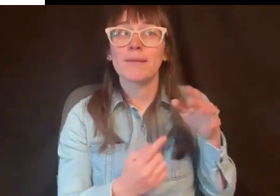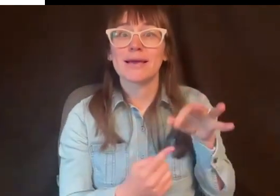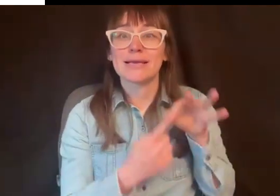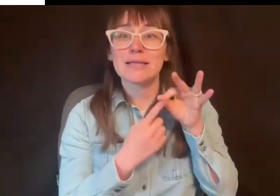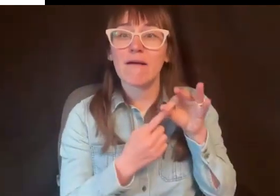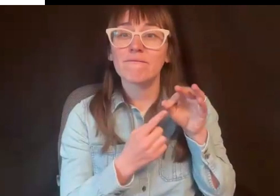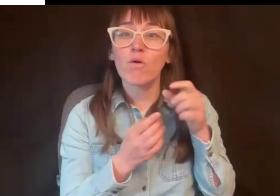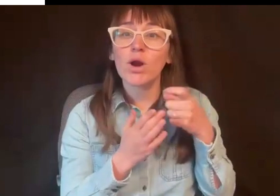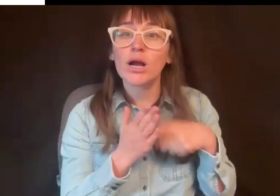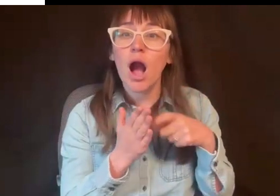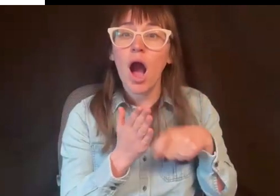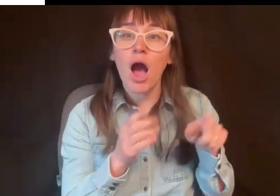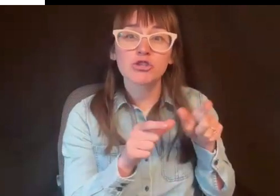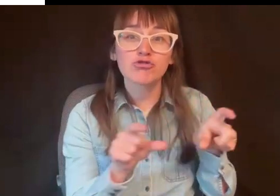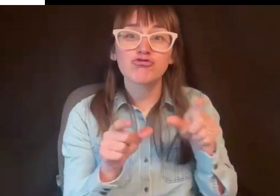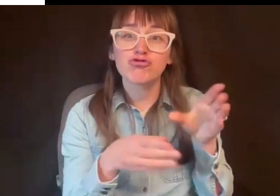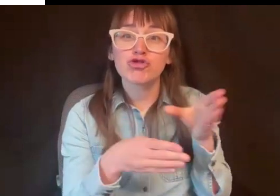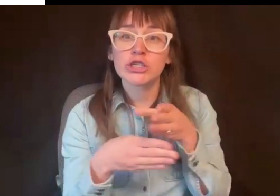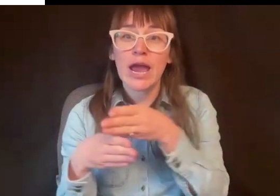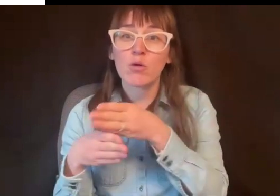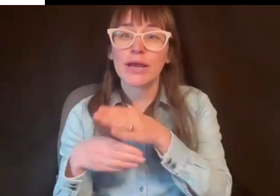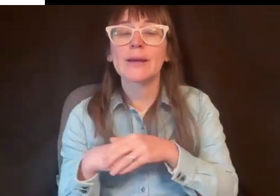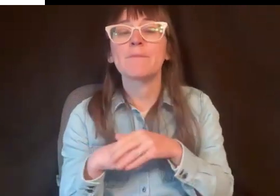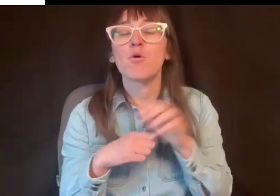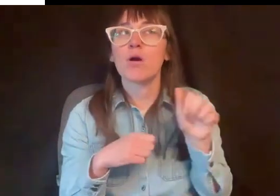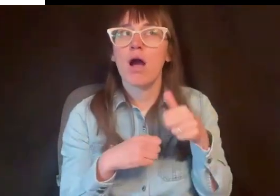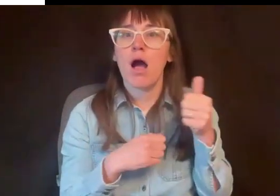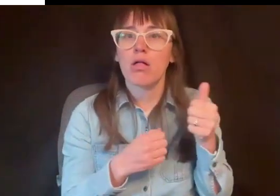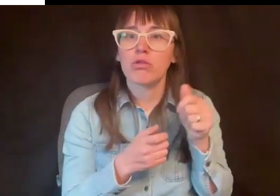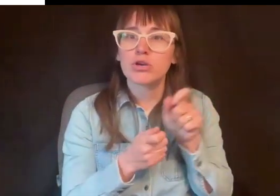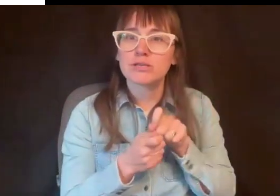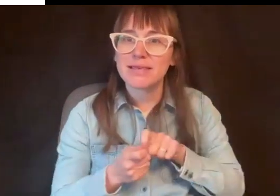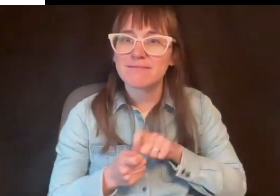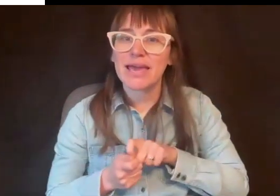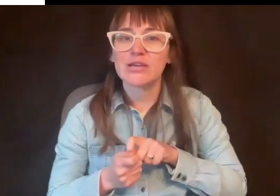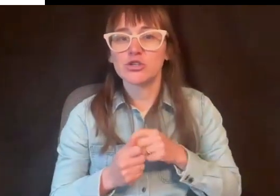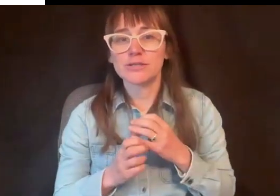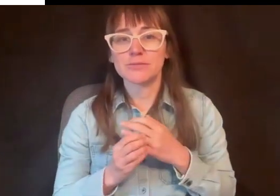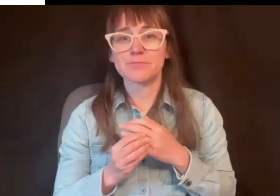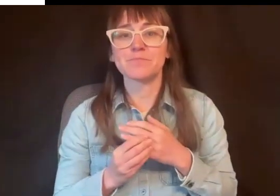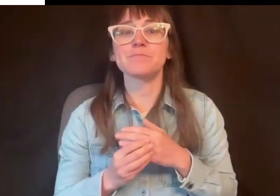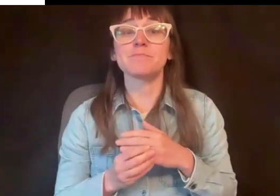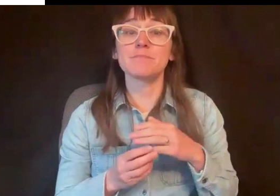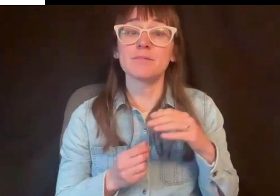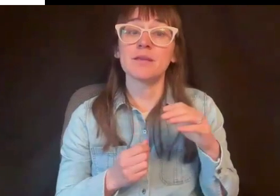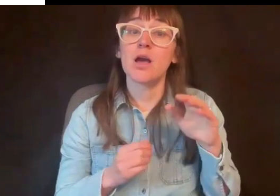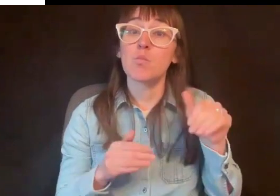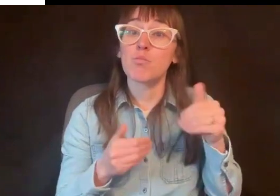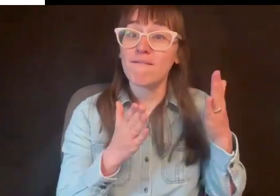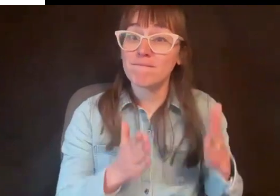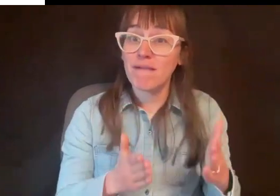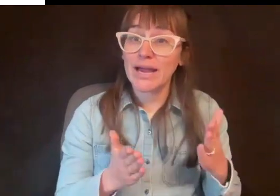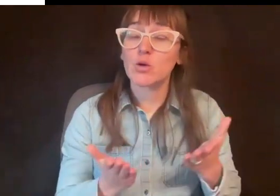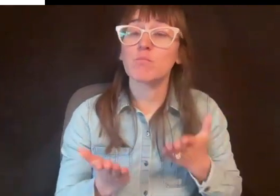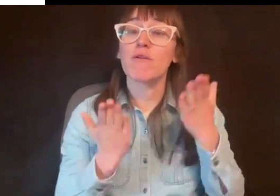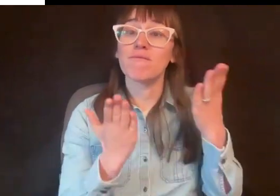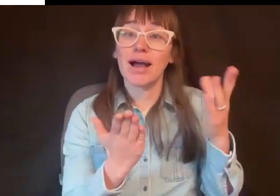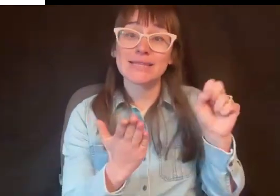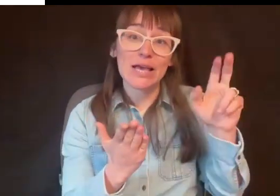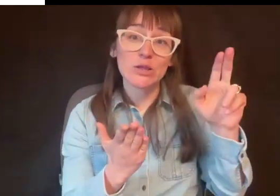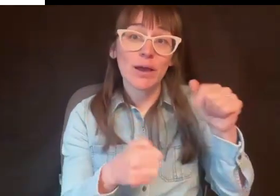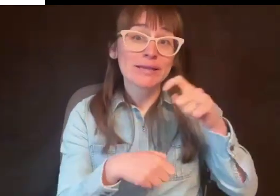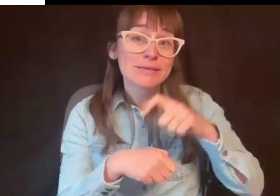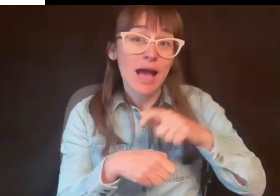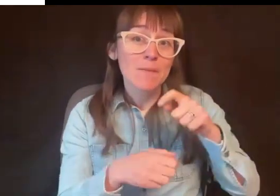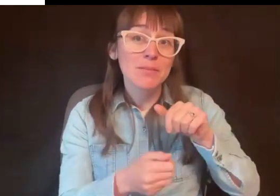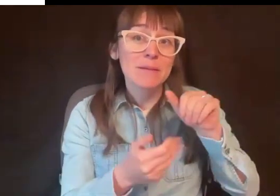otherwise specified. The AAA and/or service provider will provide the SUA in a timely manner with statistical